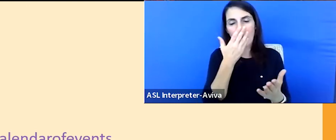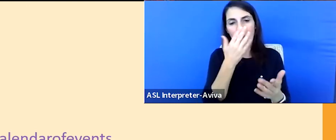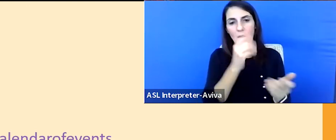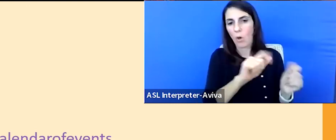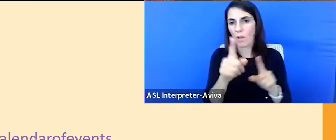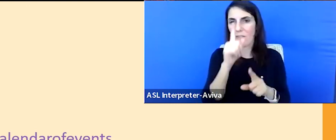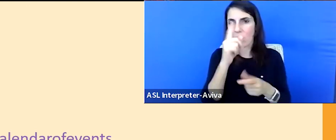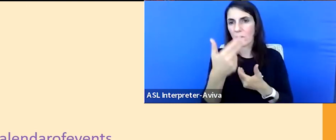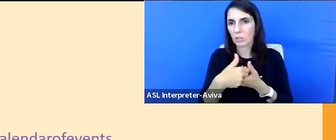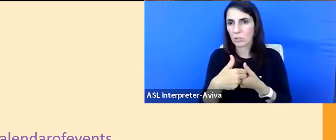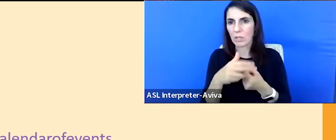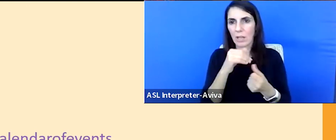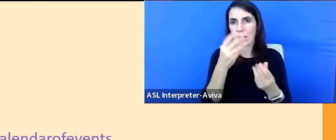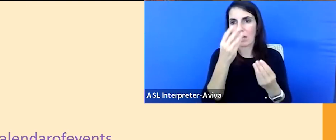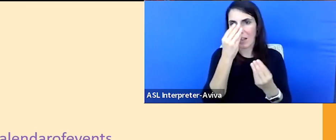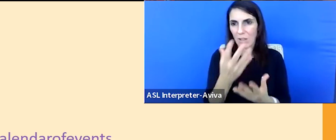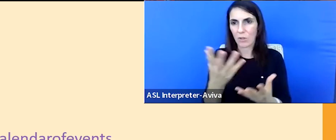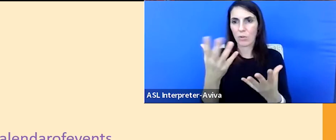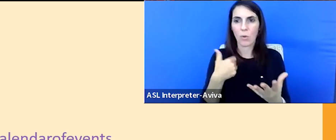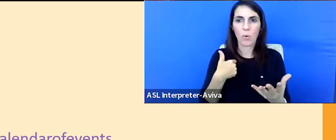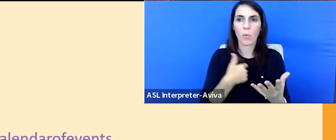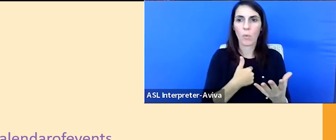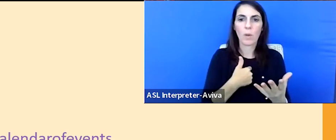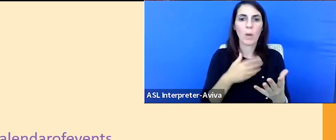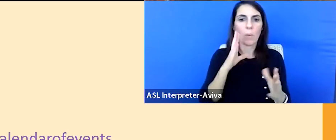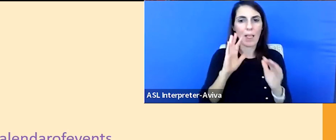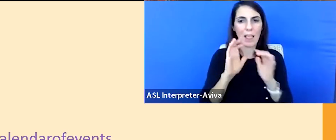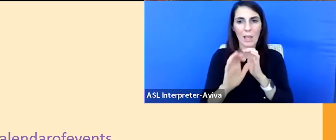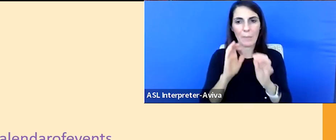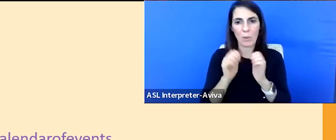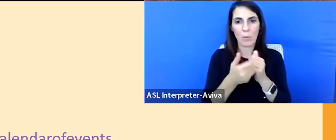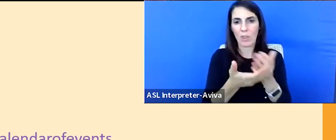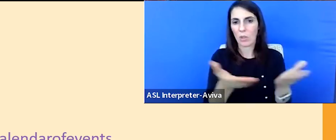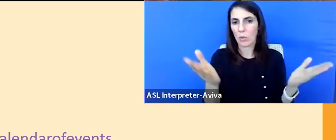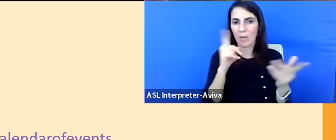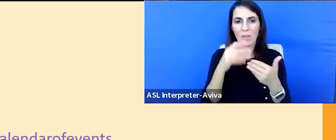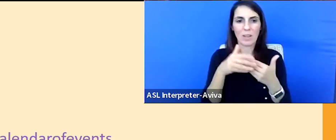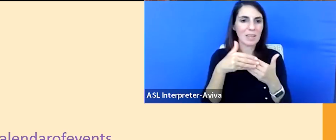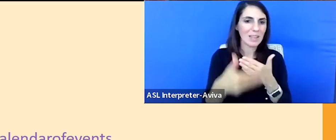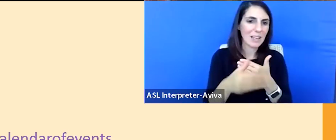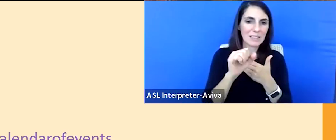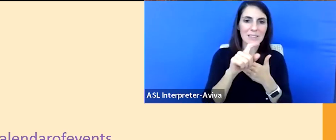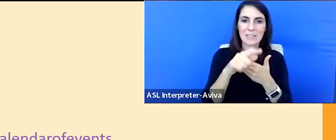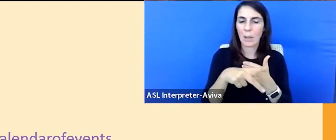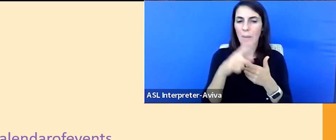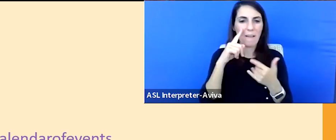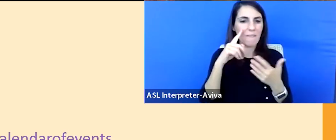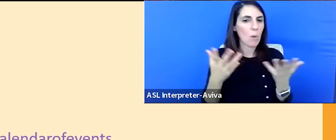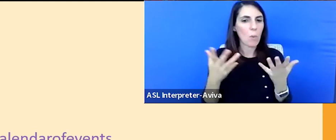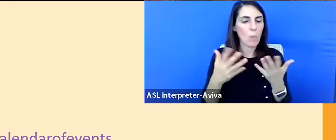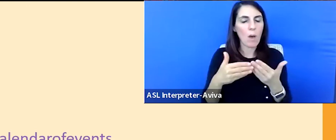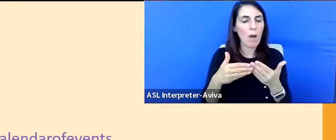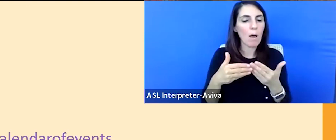participating, and then also to let you know that we're going to be communicating with you about next steps for the Enable project, our